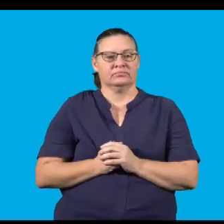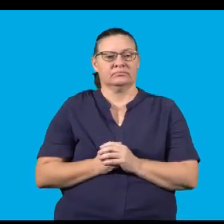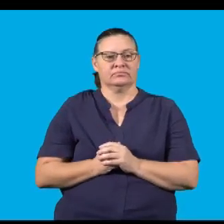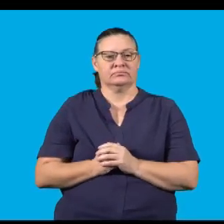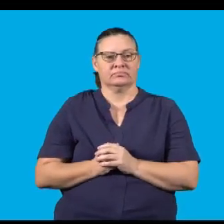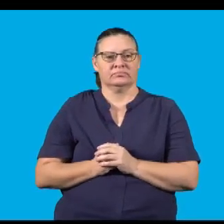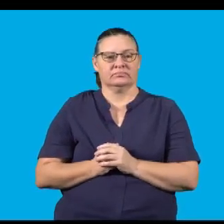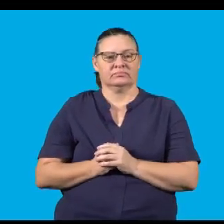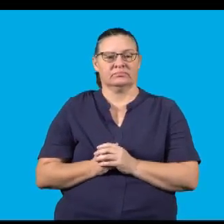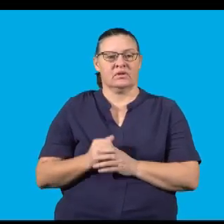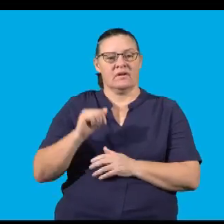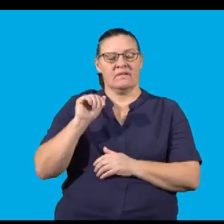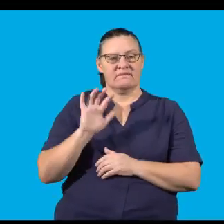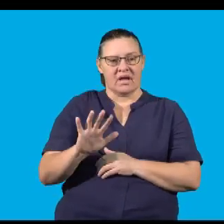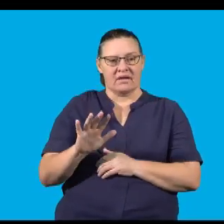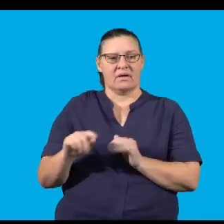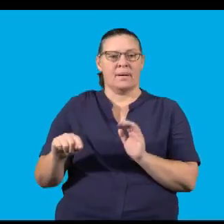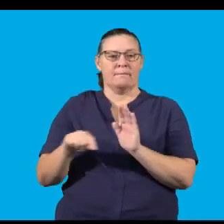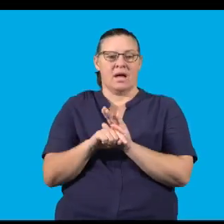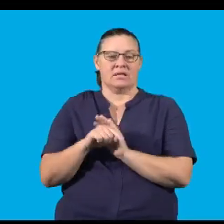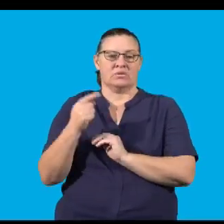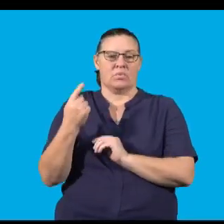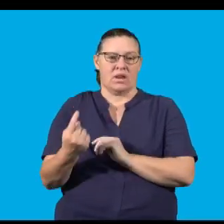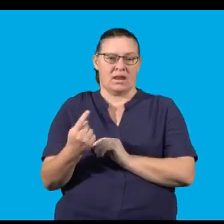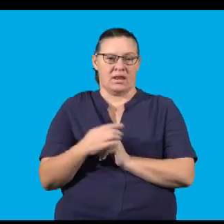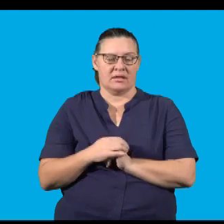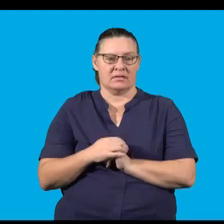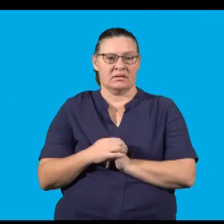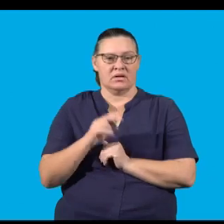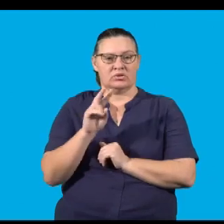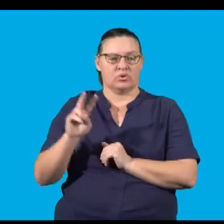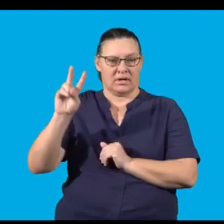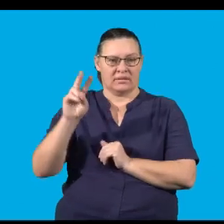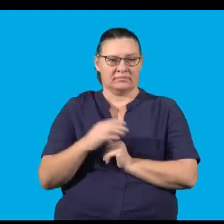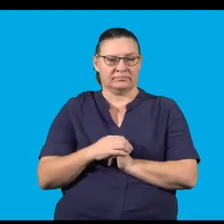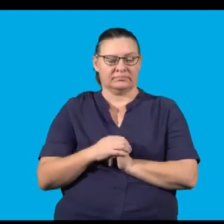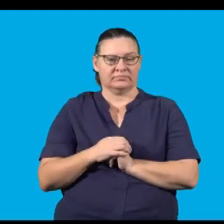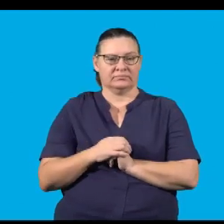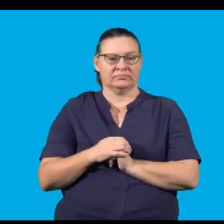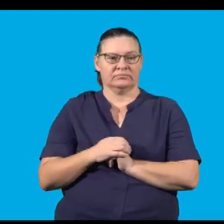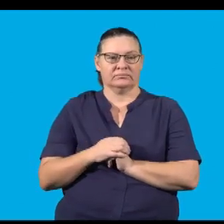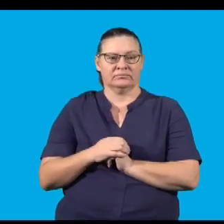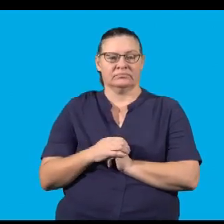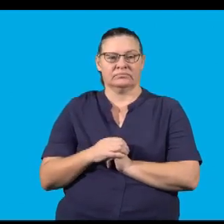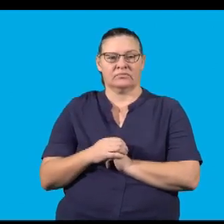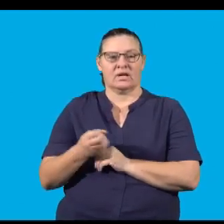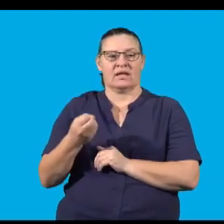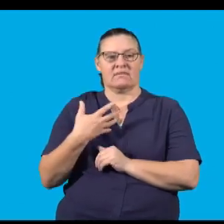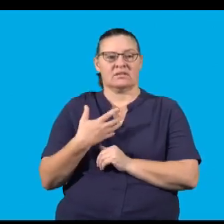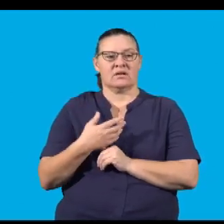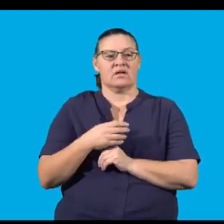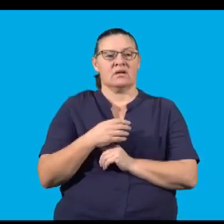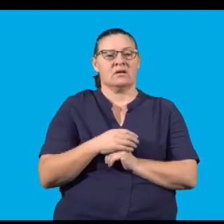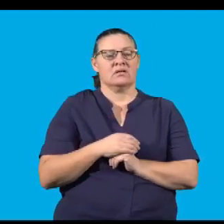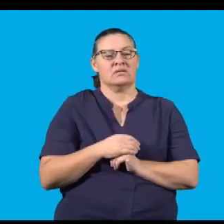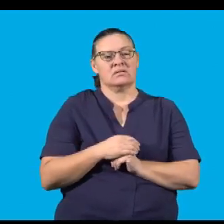plus 5 minus 1 squared. So that's going to give us